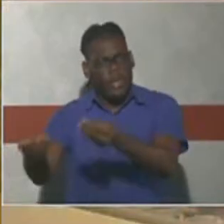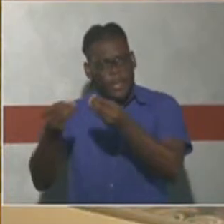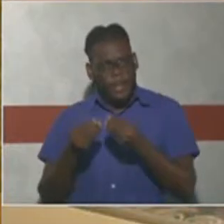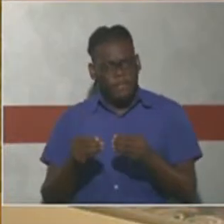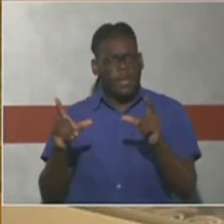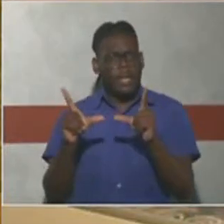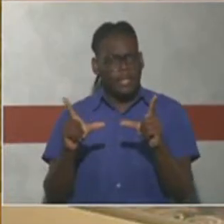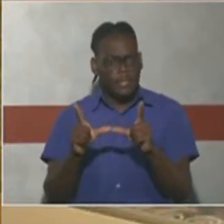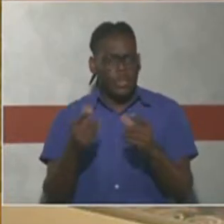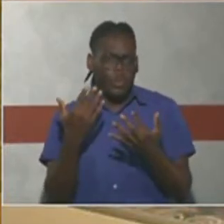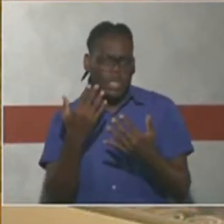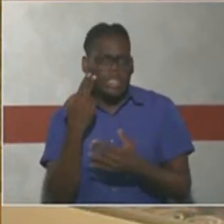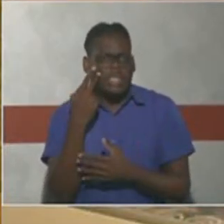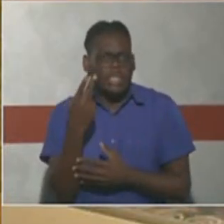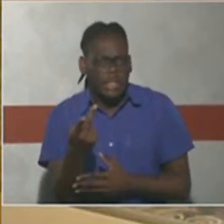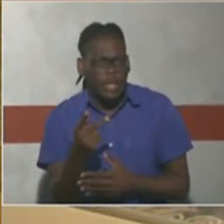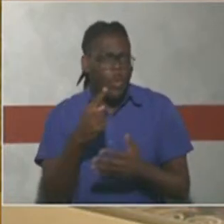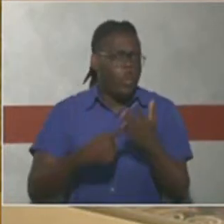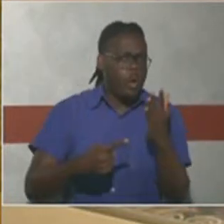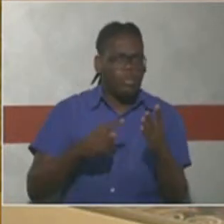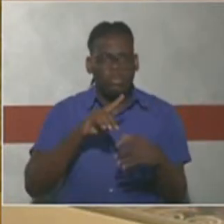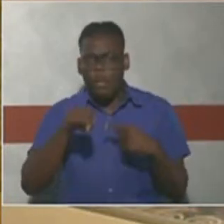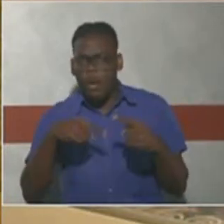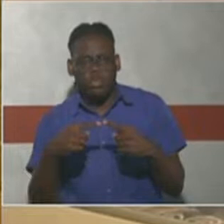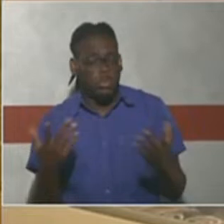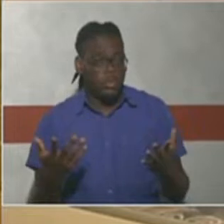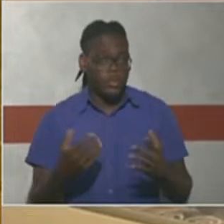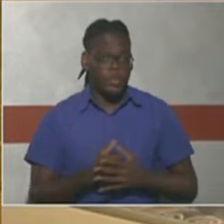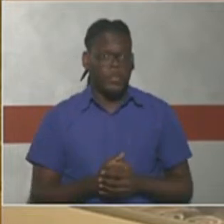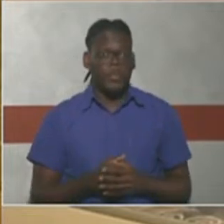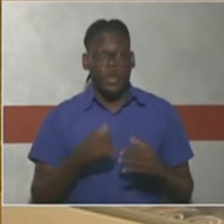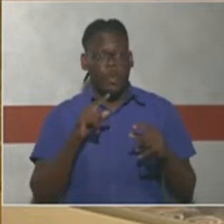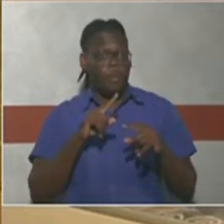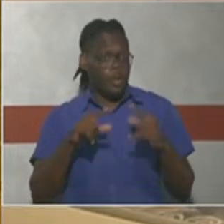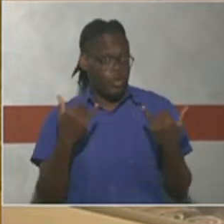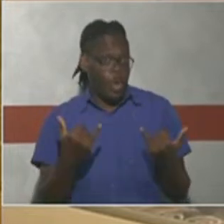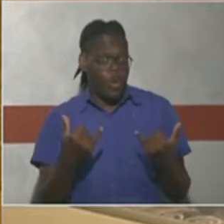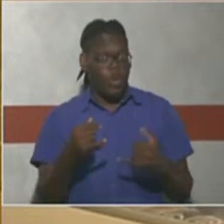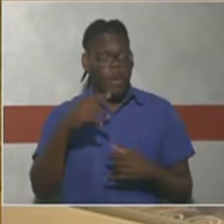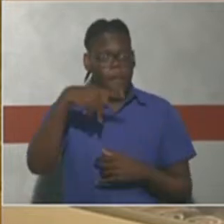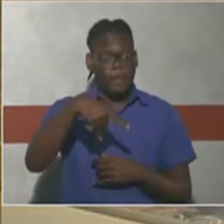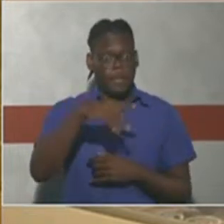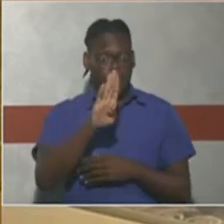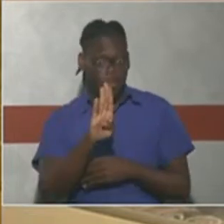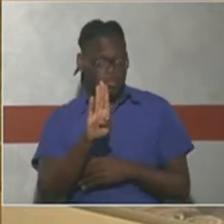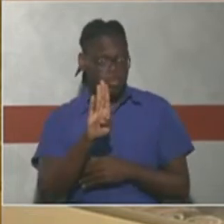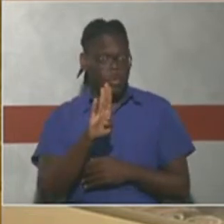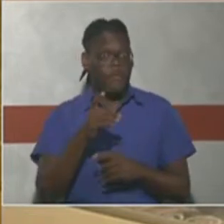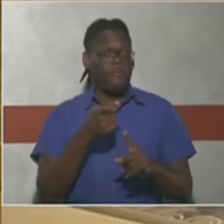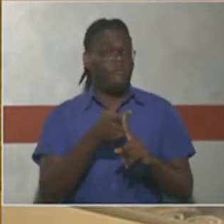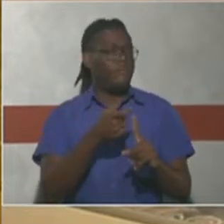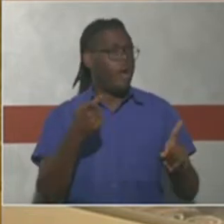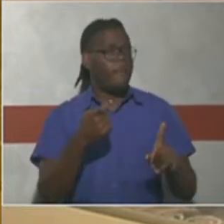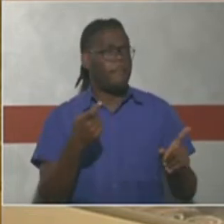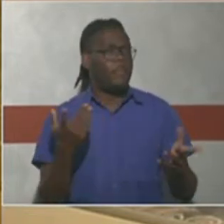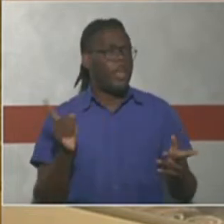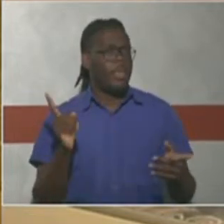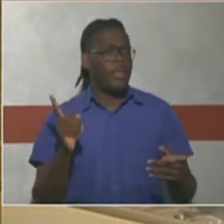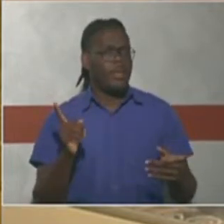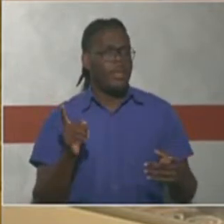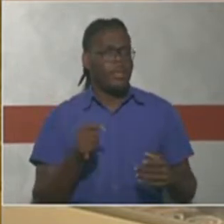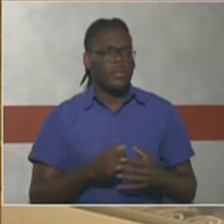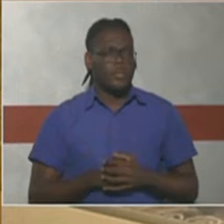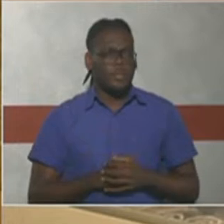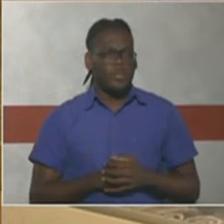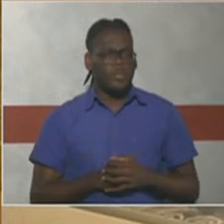Afternoon, Prime Minister. Prior Bihari, AZP News. Welcome, Prior. What's the name of the outfit again? AZP News. No, I'm not giving you any